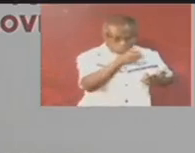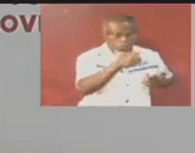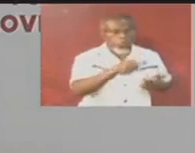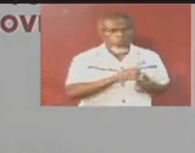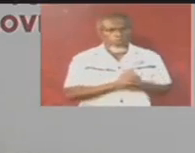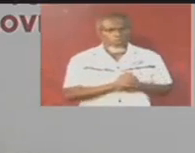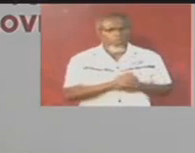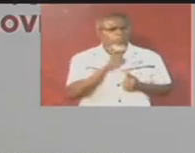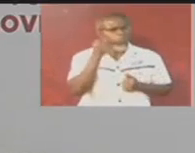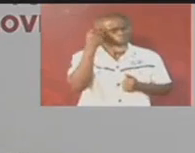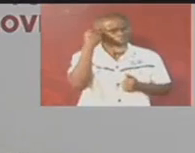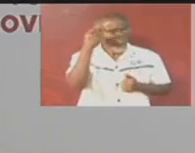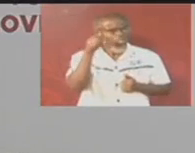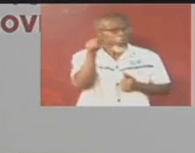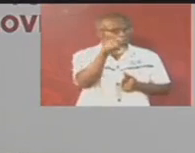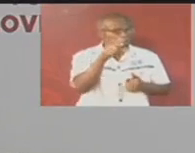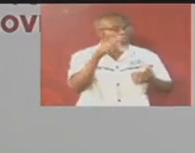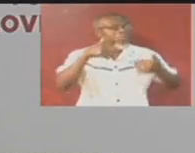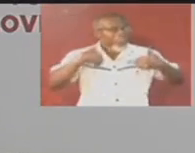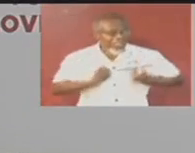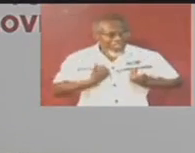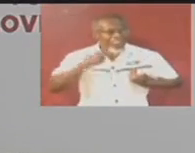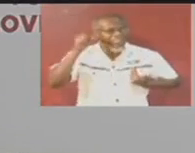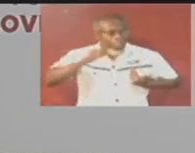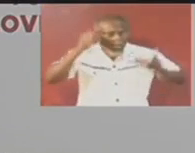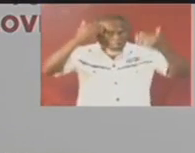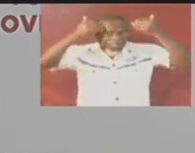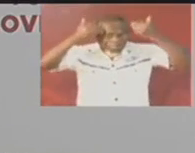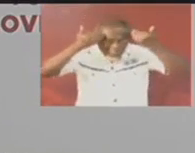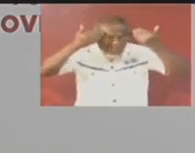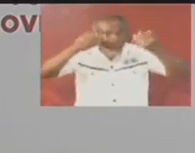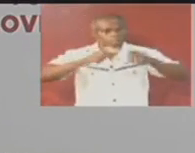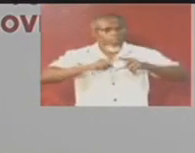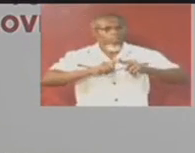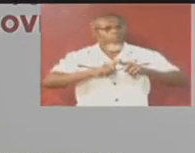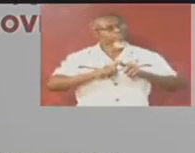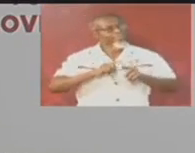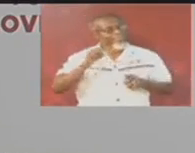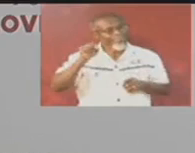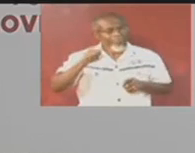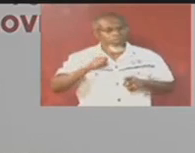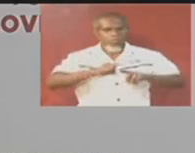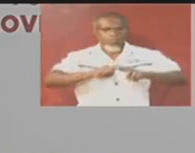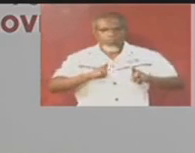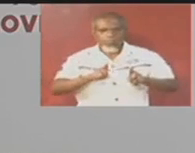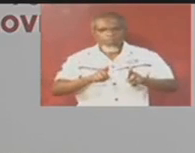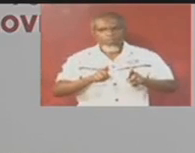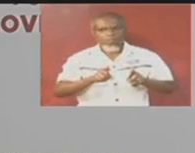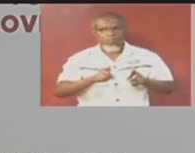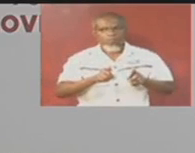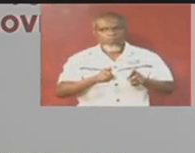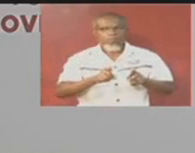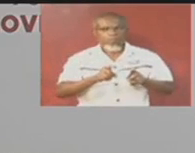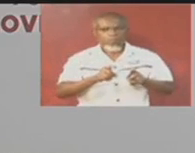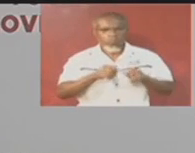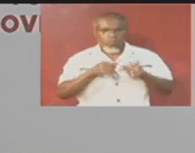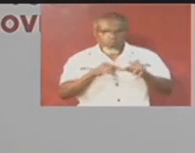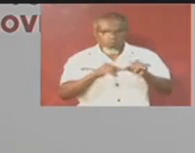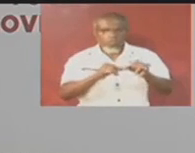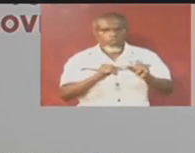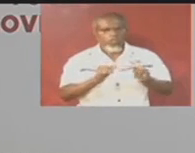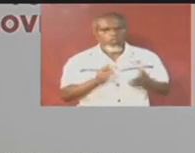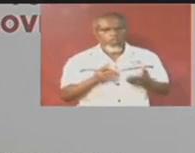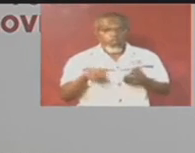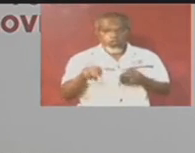tiredness that Minister Dayal Singh spoke about. But notwithstanding that, we know from our